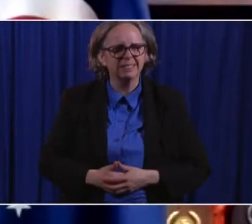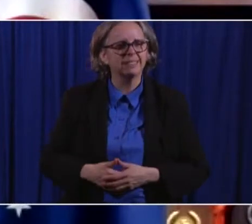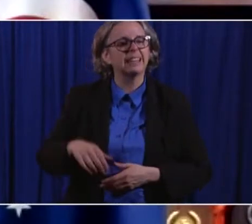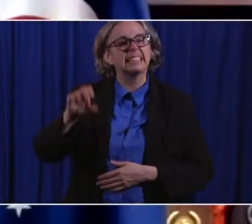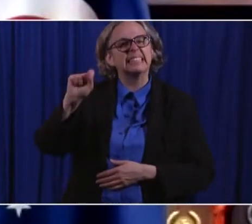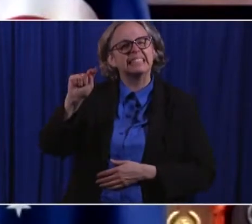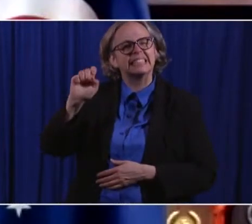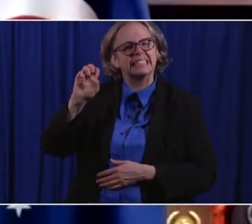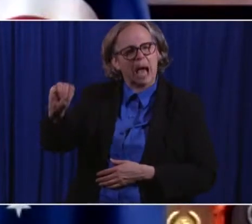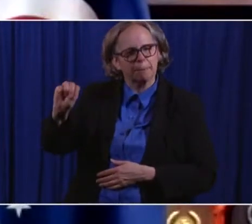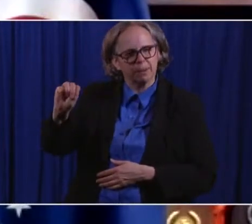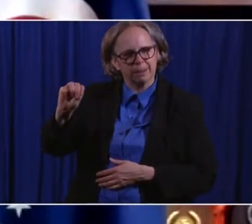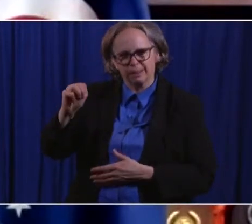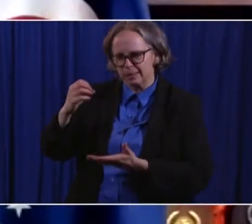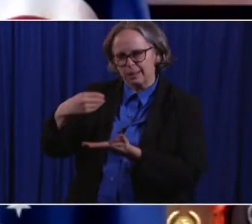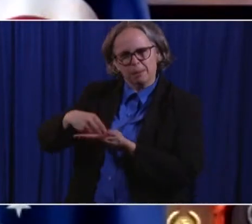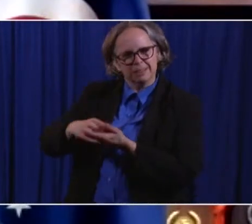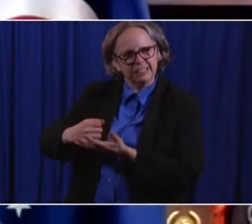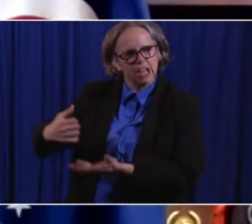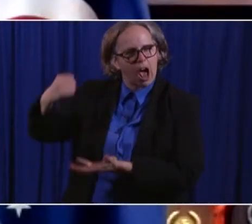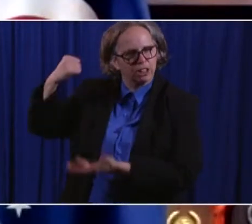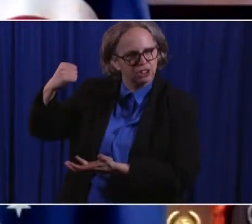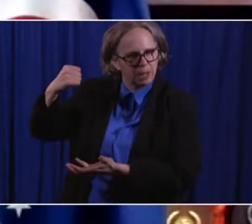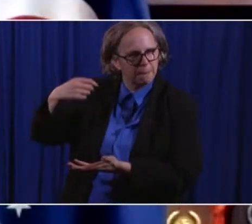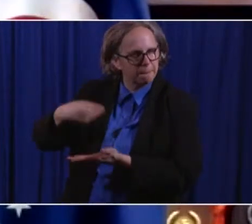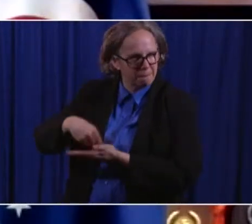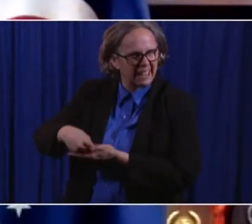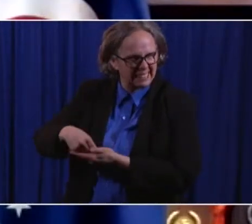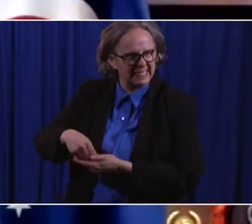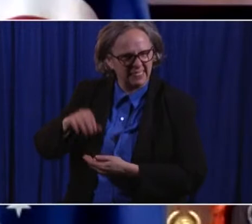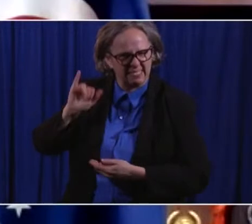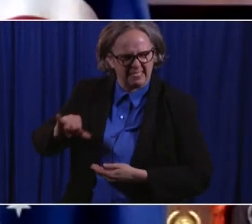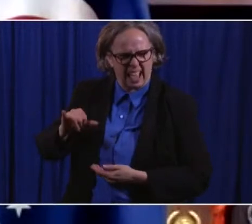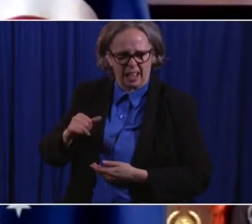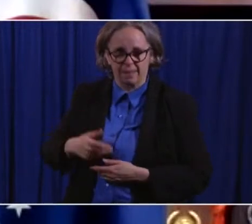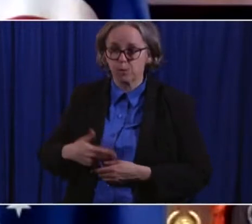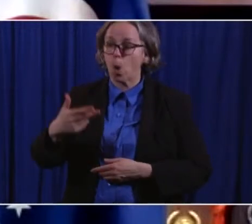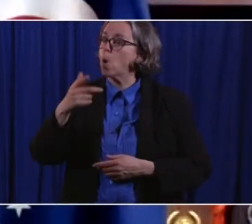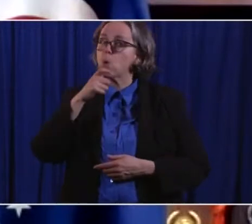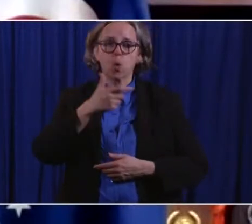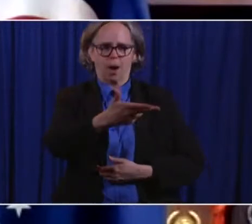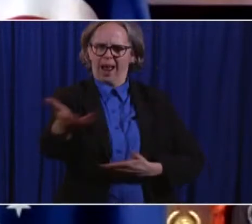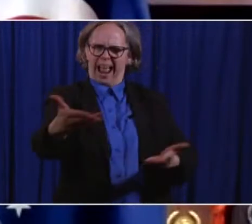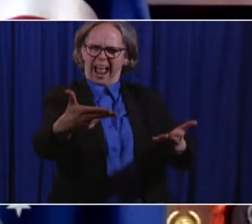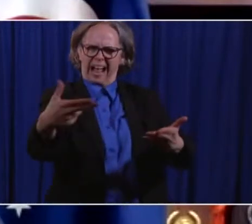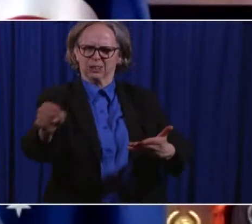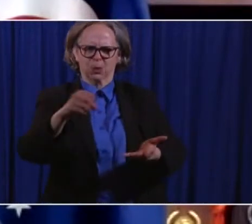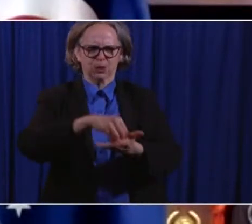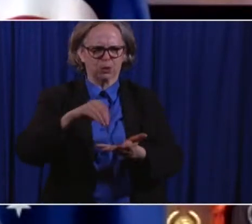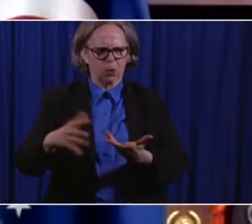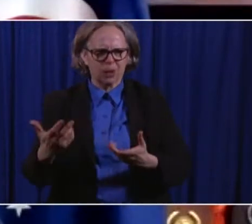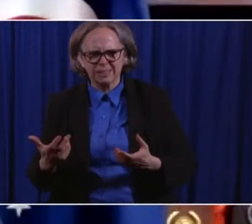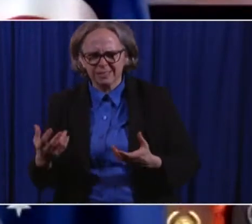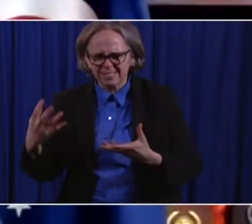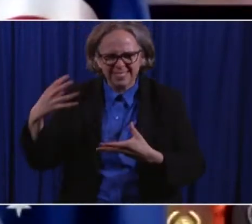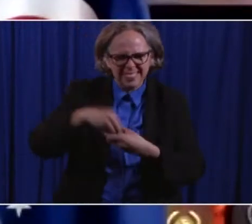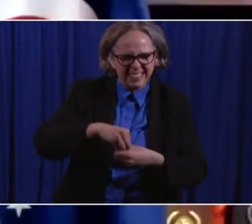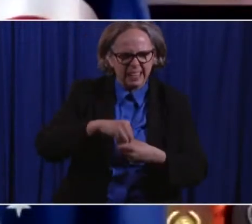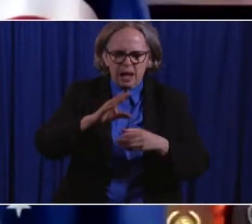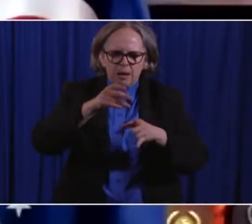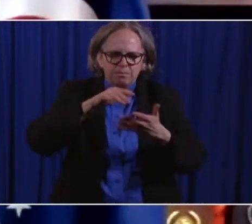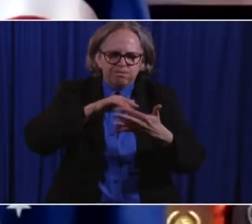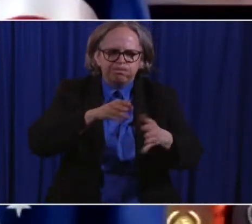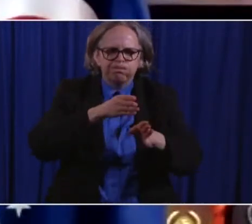school graduates to get them to enroll in Ohio colleges and universities and major in STEM. The emphasis of the